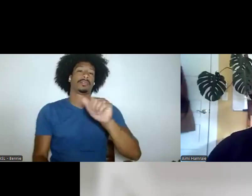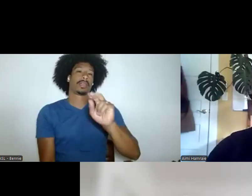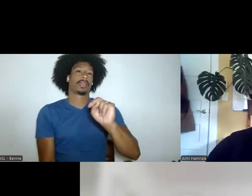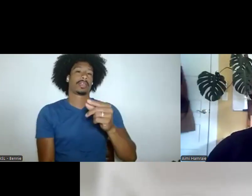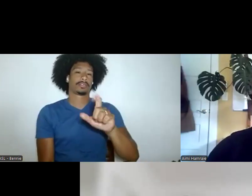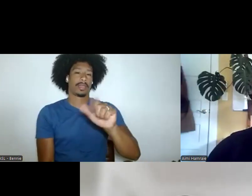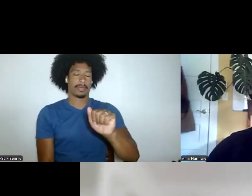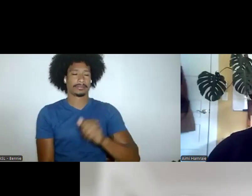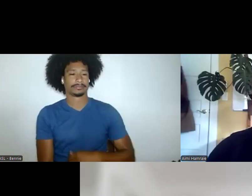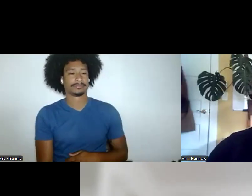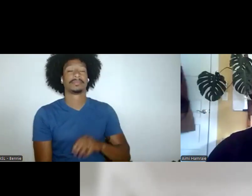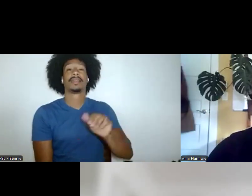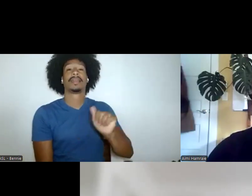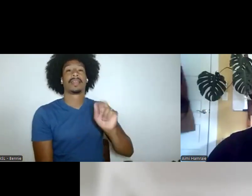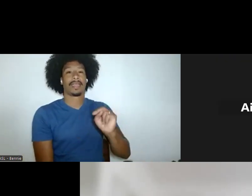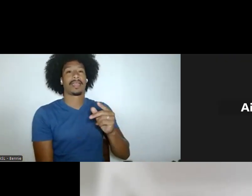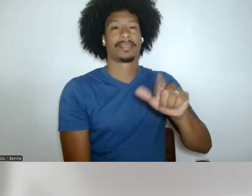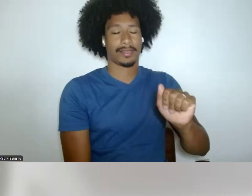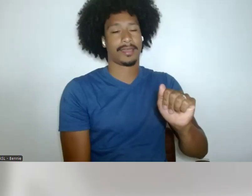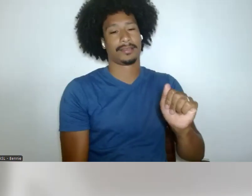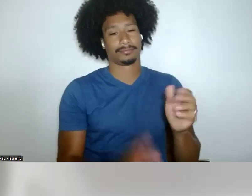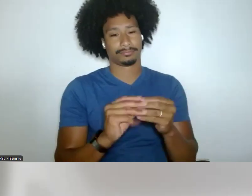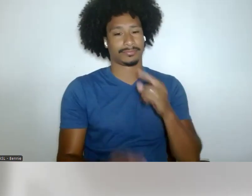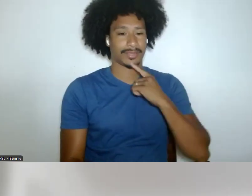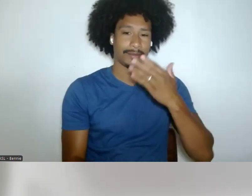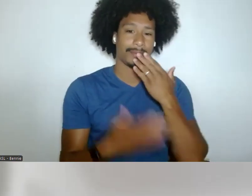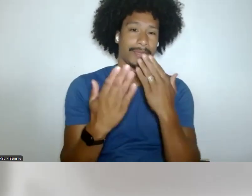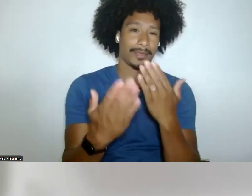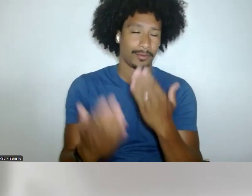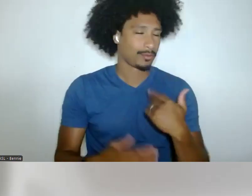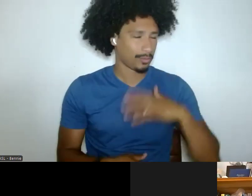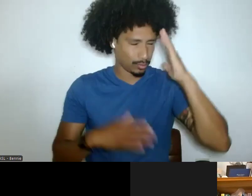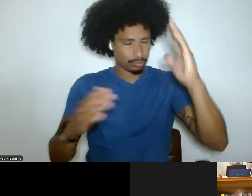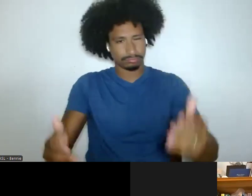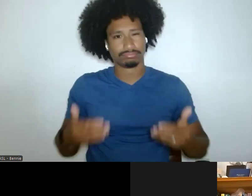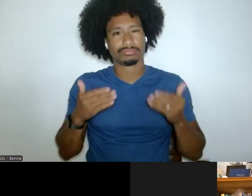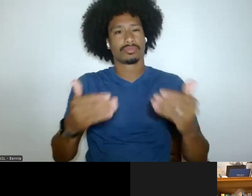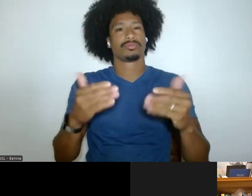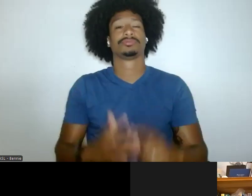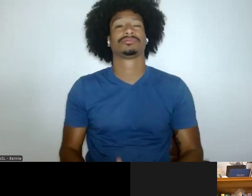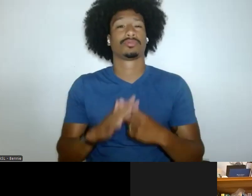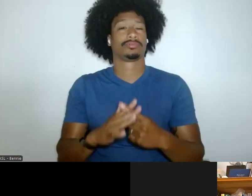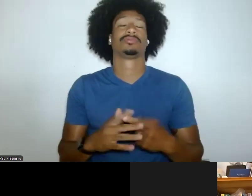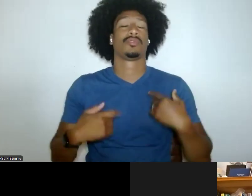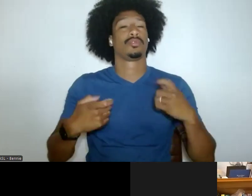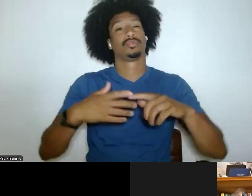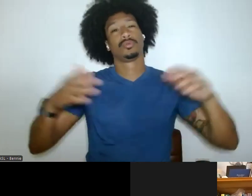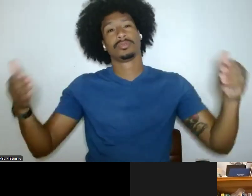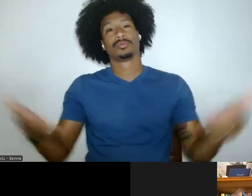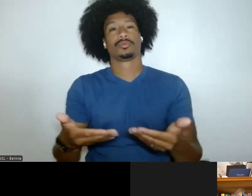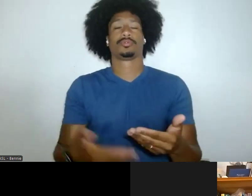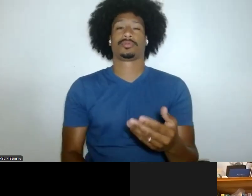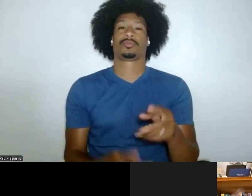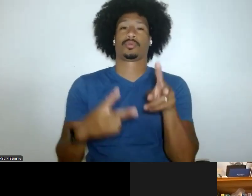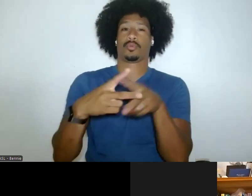Thank you, folks. And so we'll get started today. And I just want to introduce our two